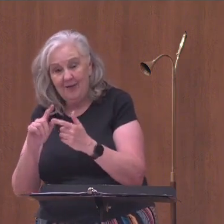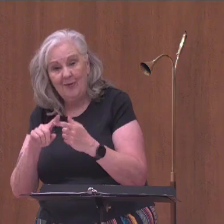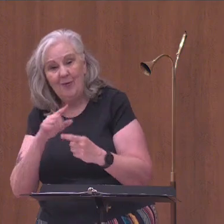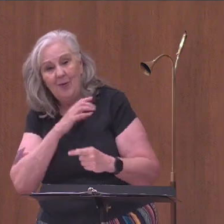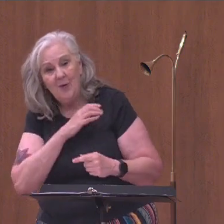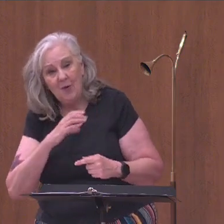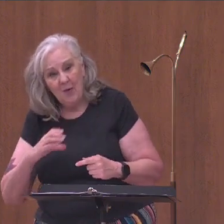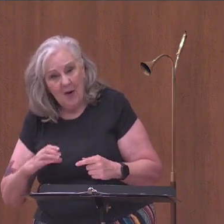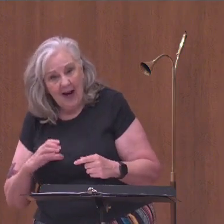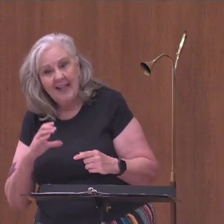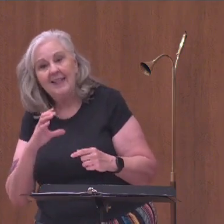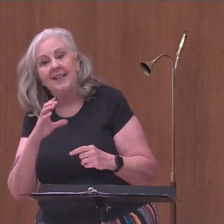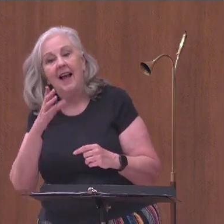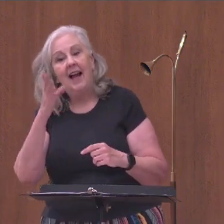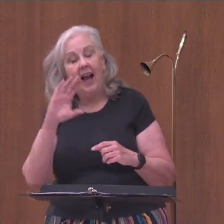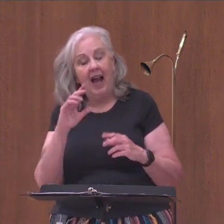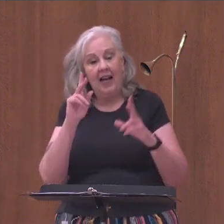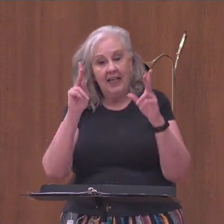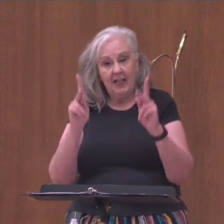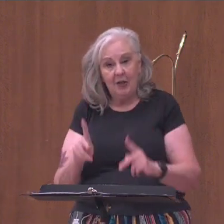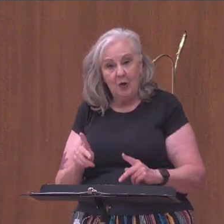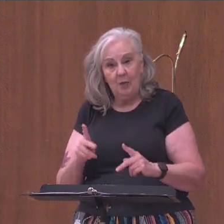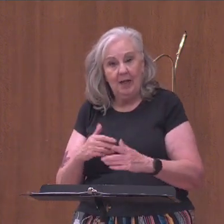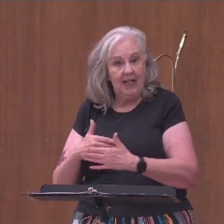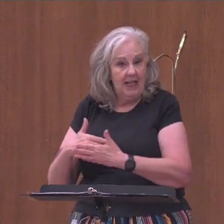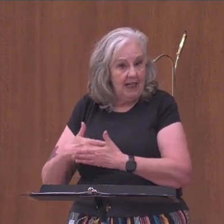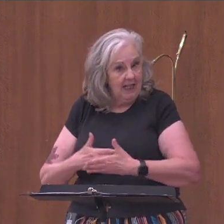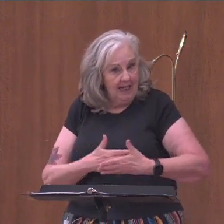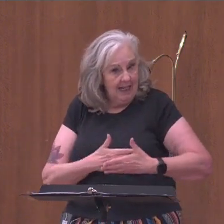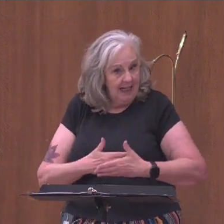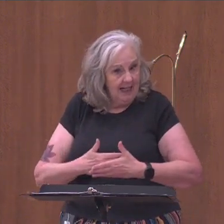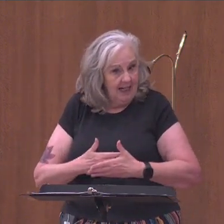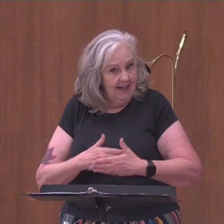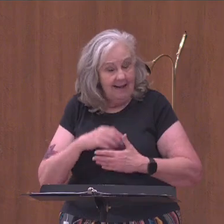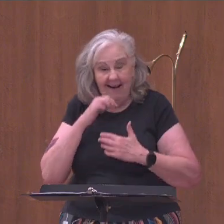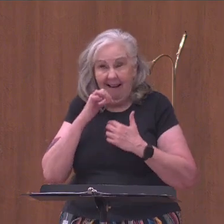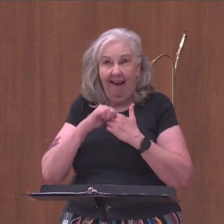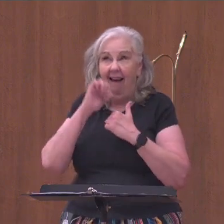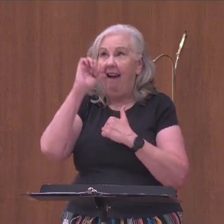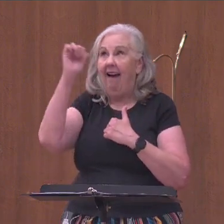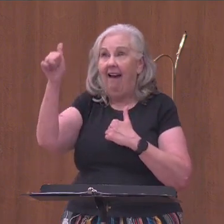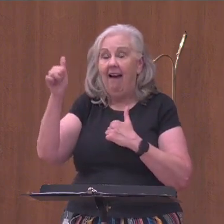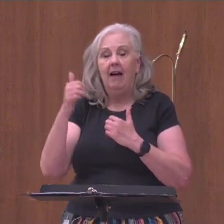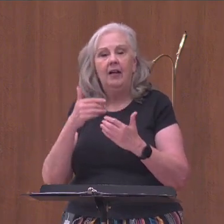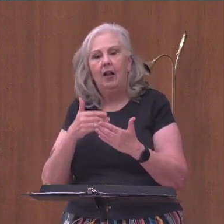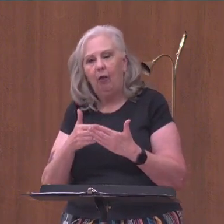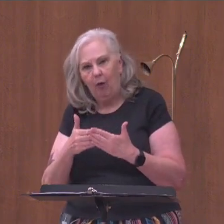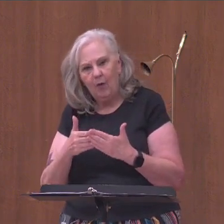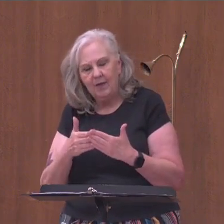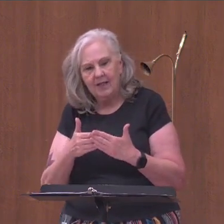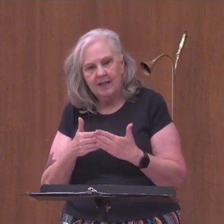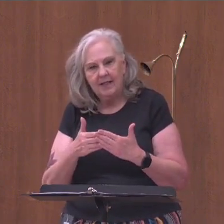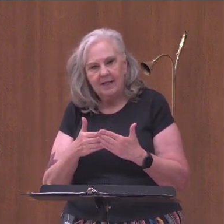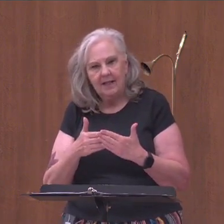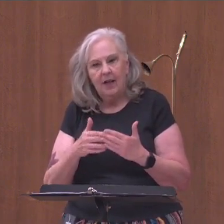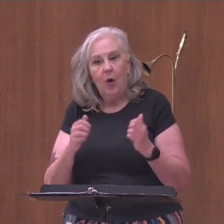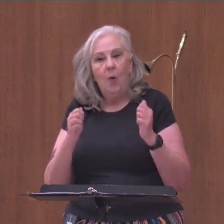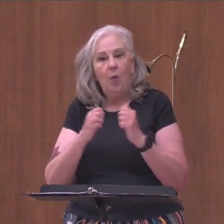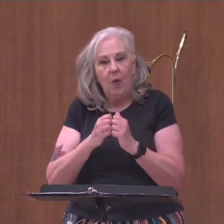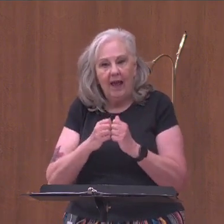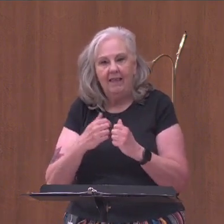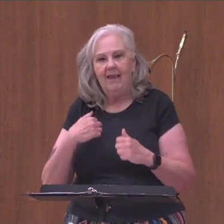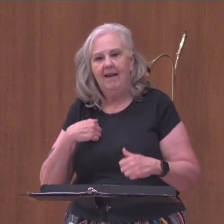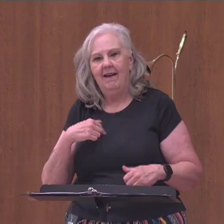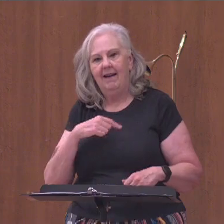in human flesh, not distant, but close, not removed, but with